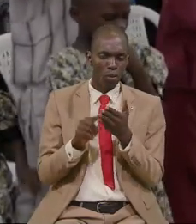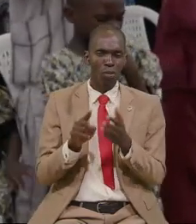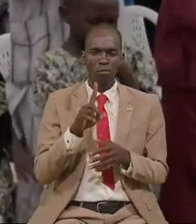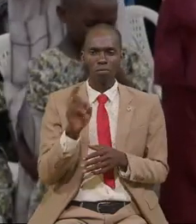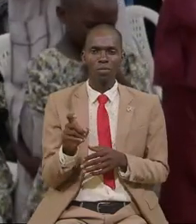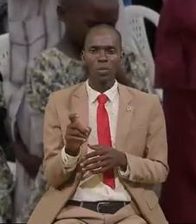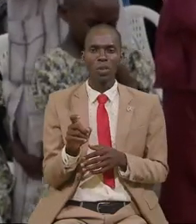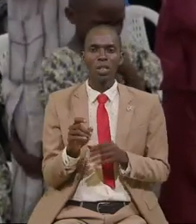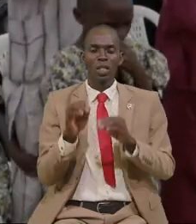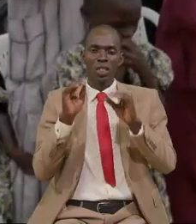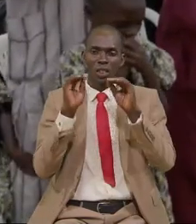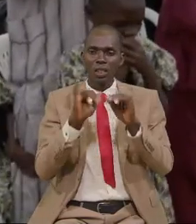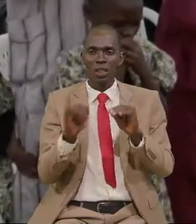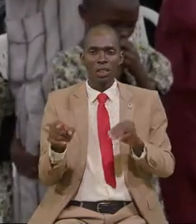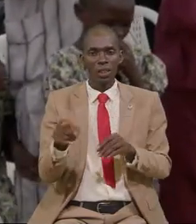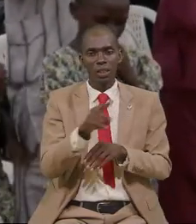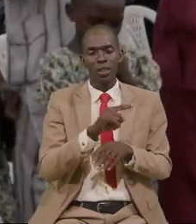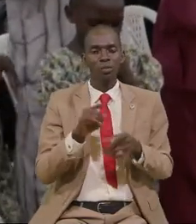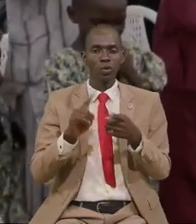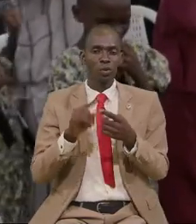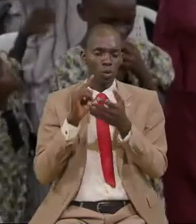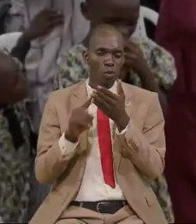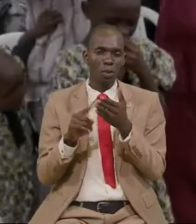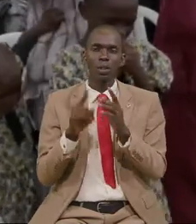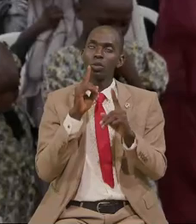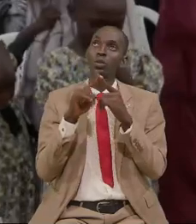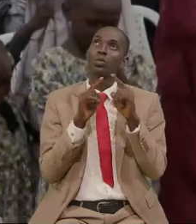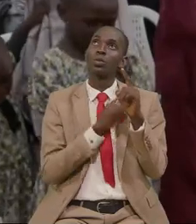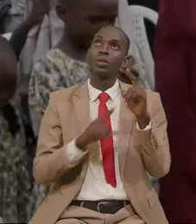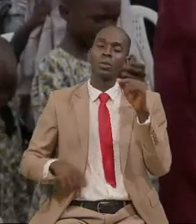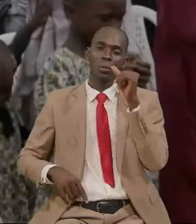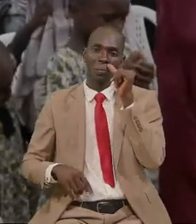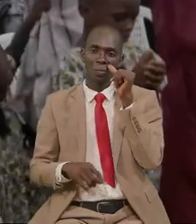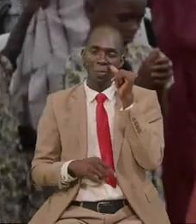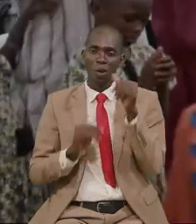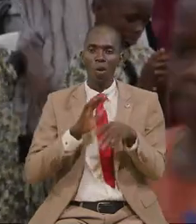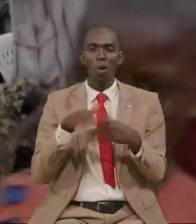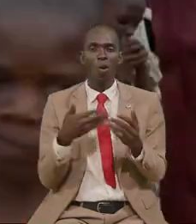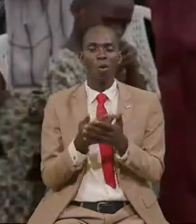Teaching them to observe. Tell the Lord, all that I've heard,